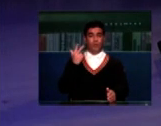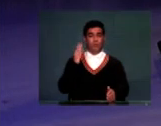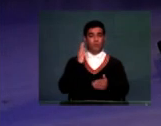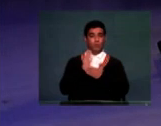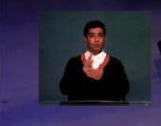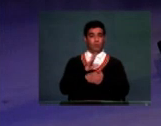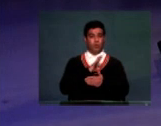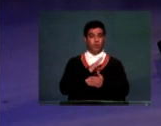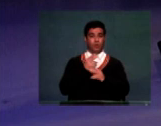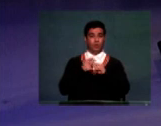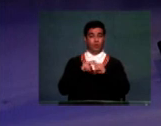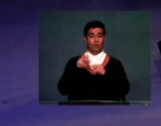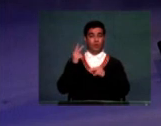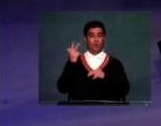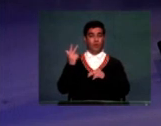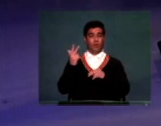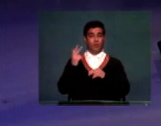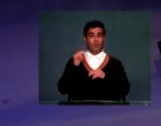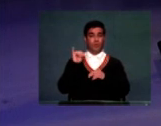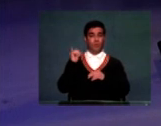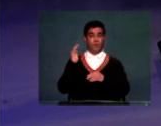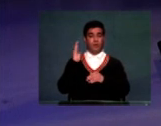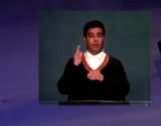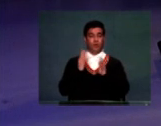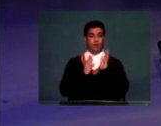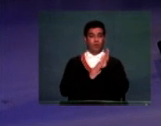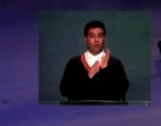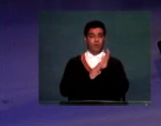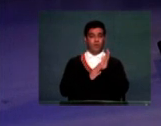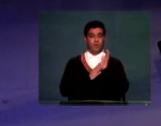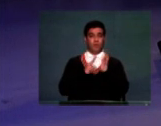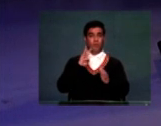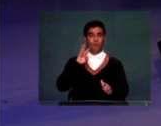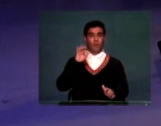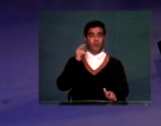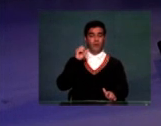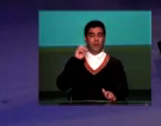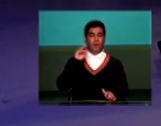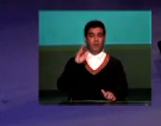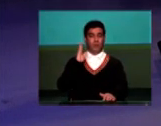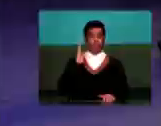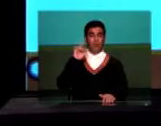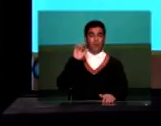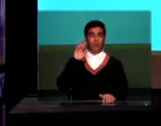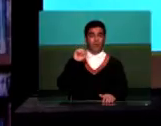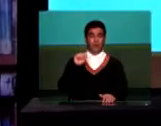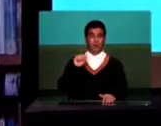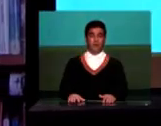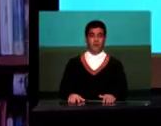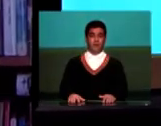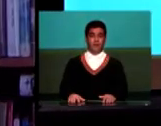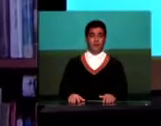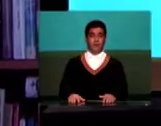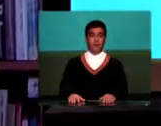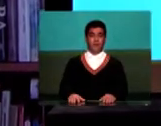bor edi ve biz onu 3'ke kupaytırsak 9 da manganat iyonu hosil bo'ladi ve su